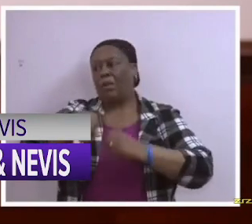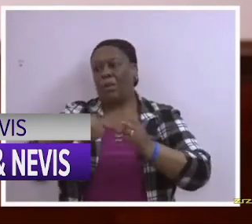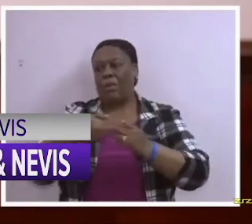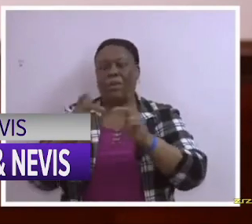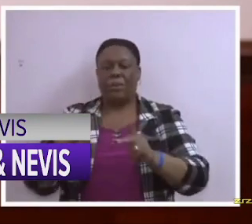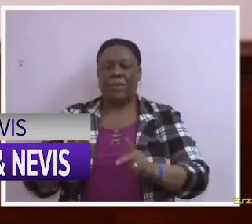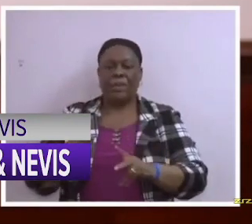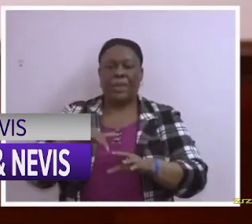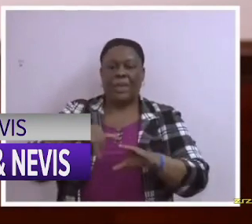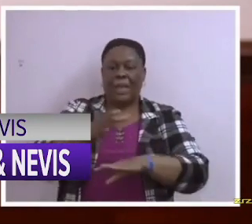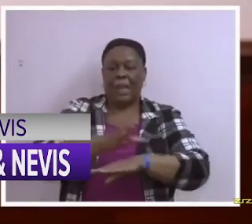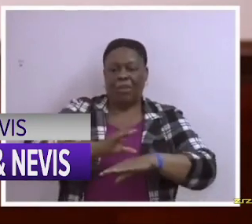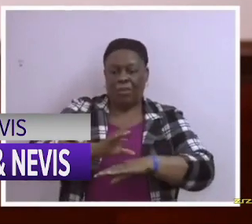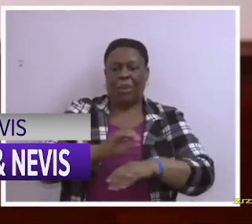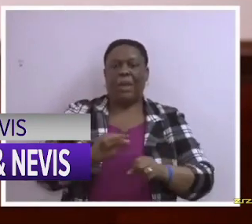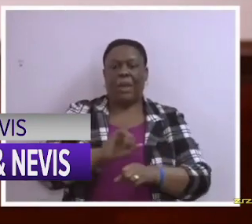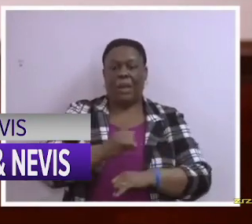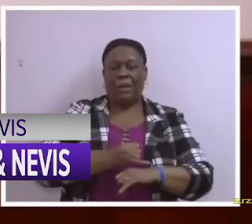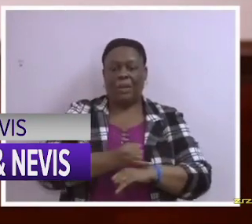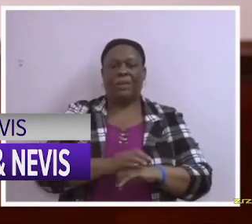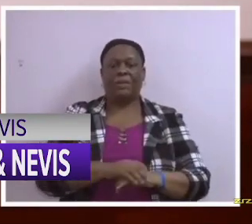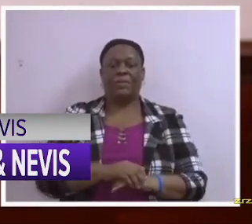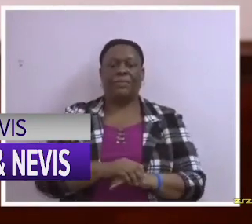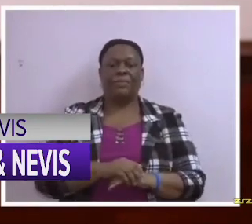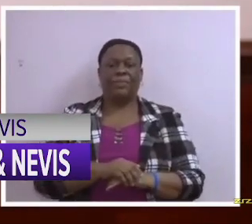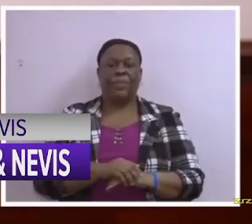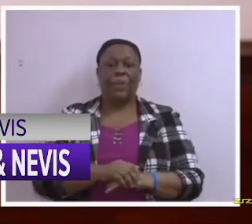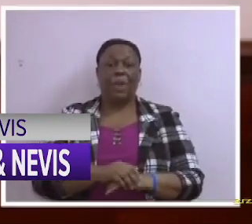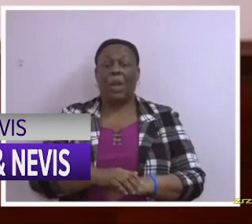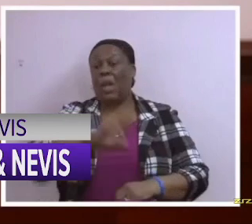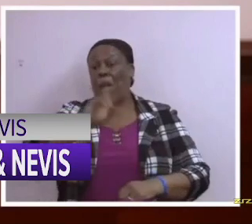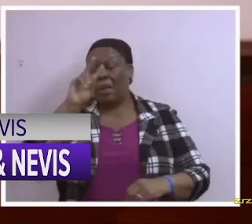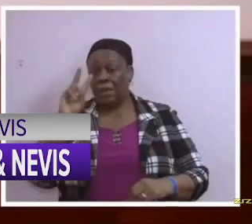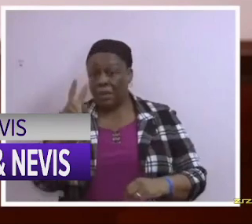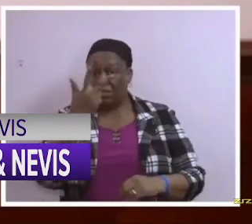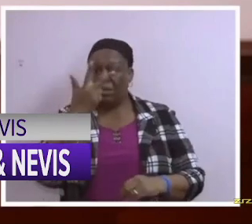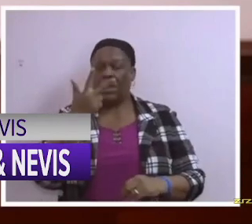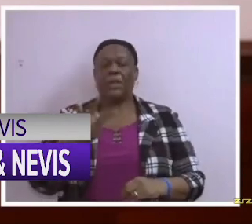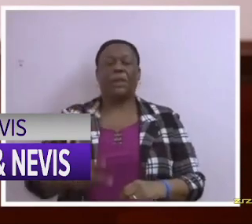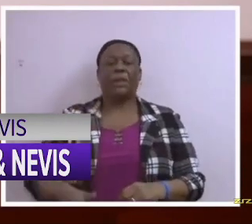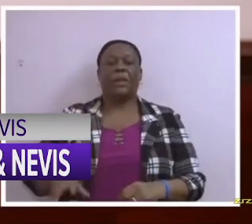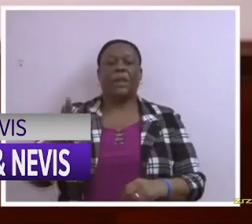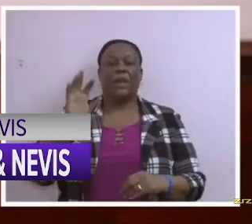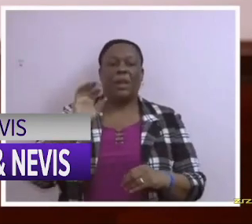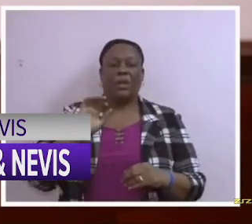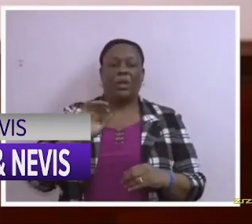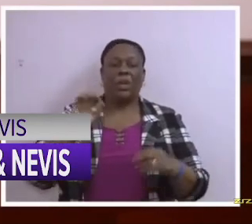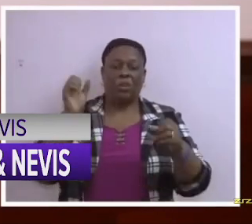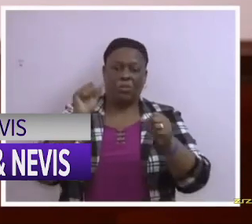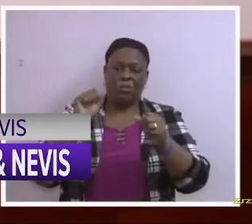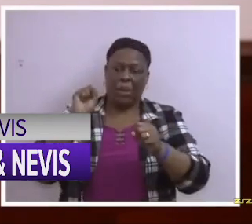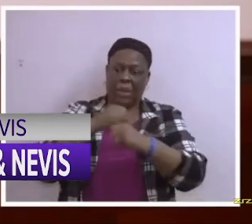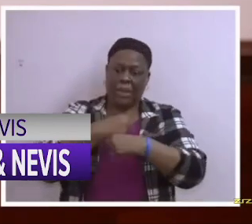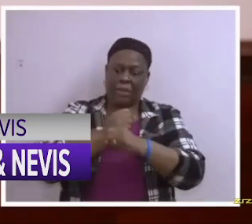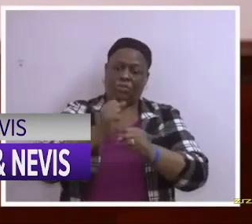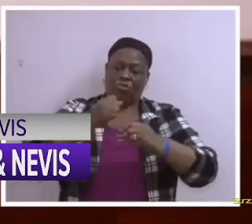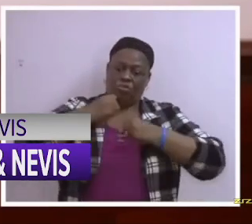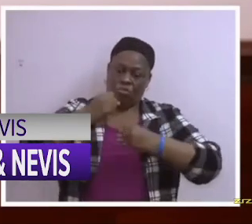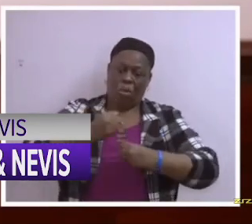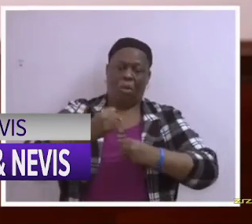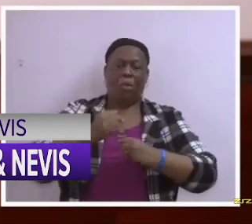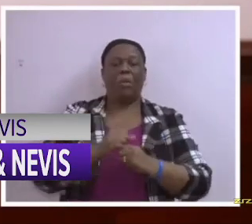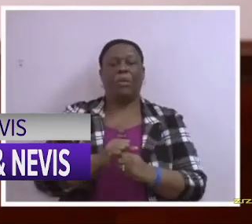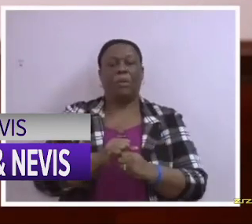3. Strengthening of the intelligence capabilities of the security forces. 4. Expansion of the